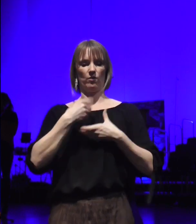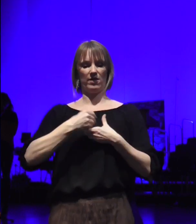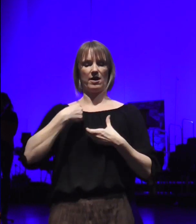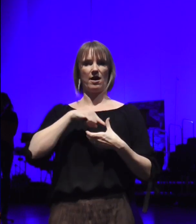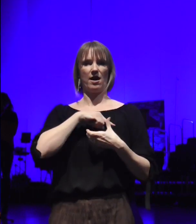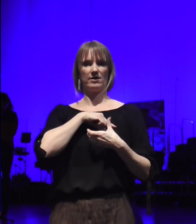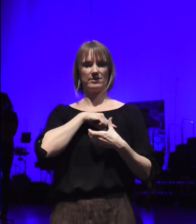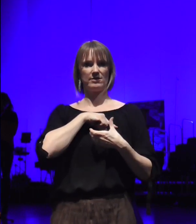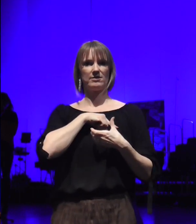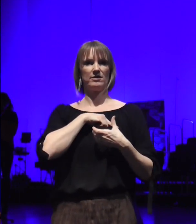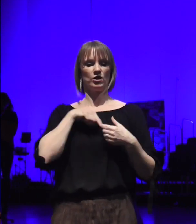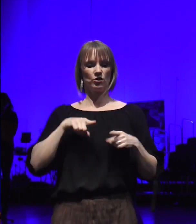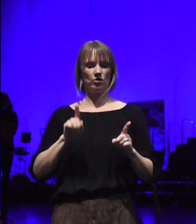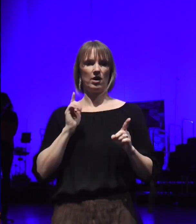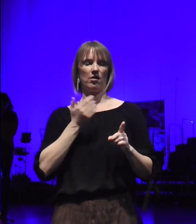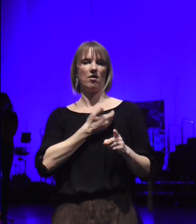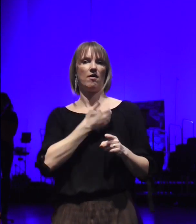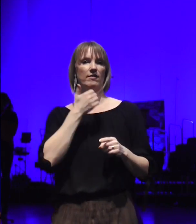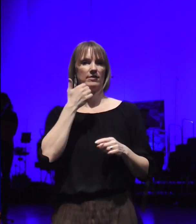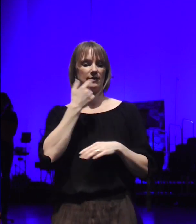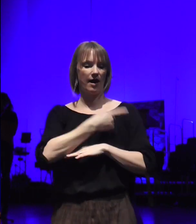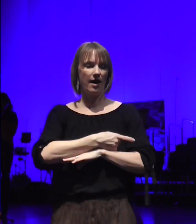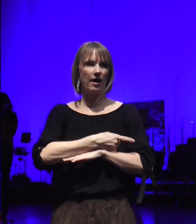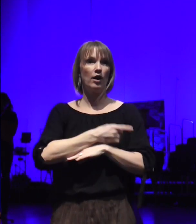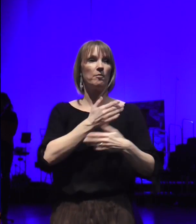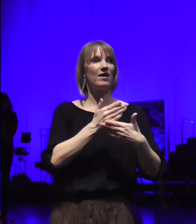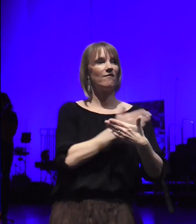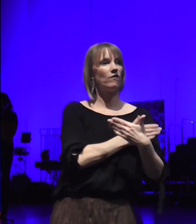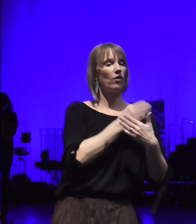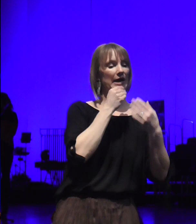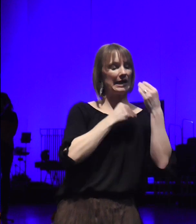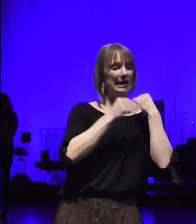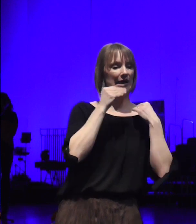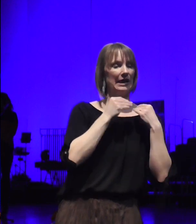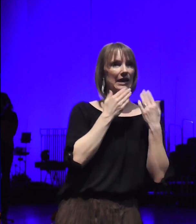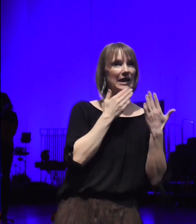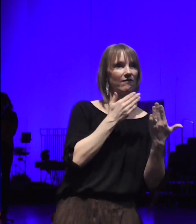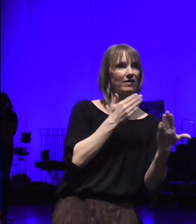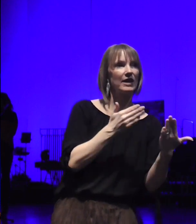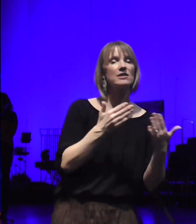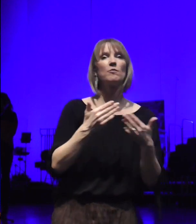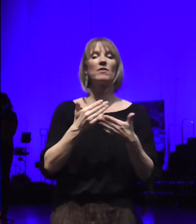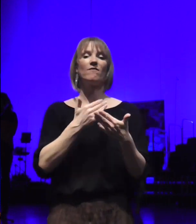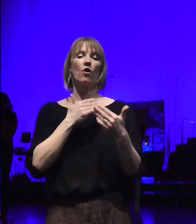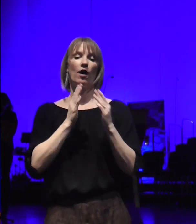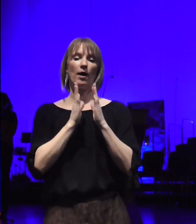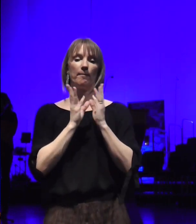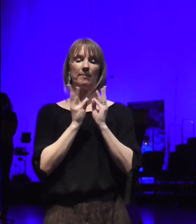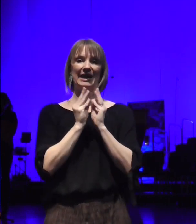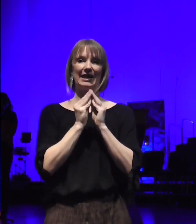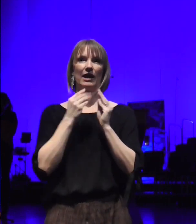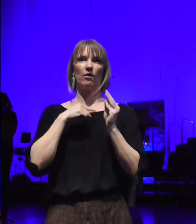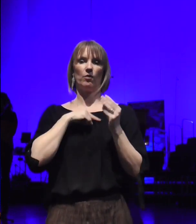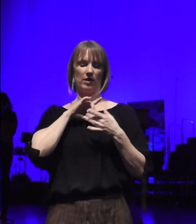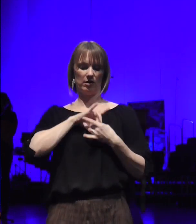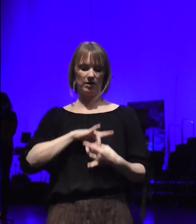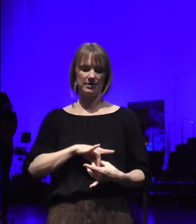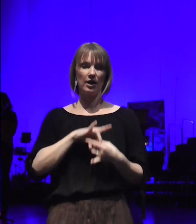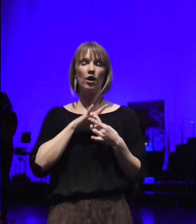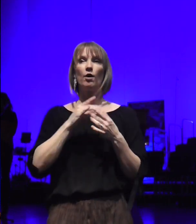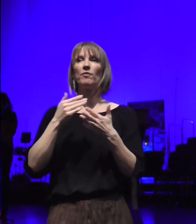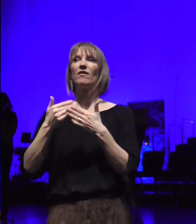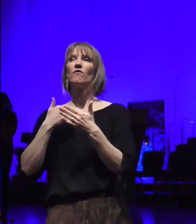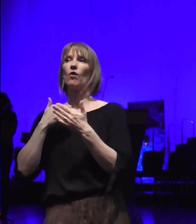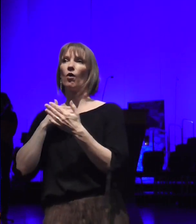us throughout our day. Before a meal as we give thanks, before a meeting as we center ourselves, before